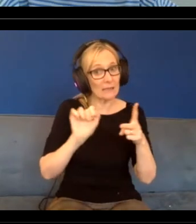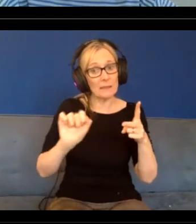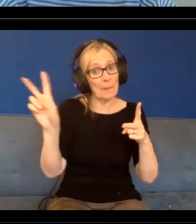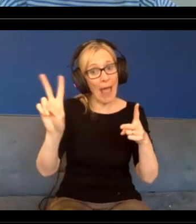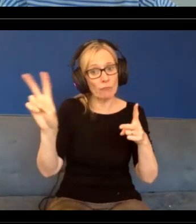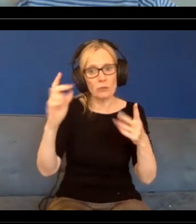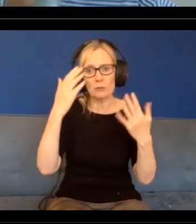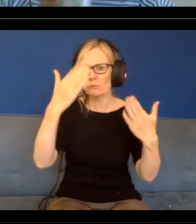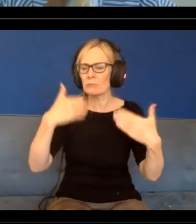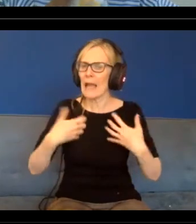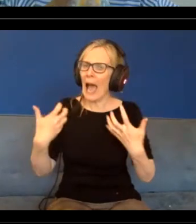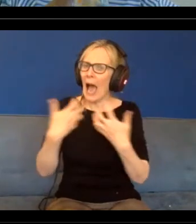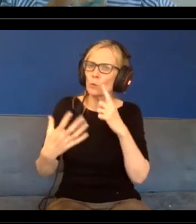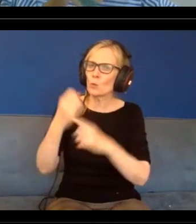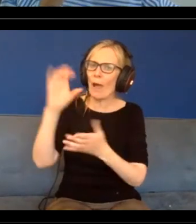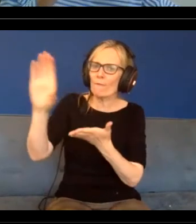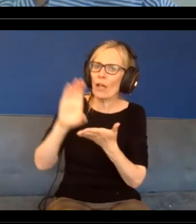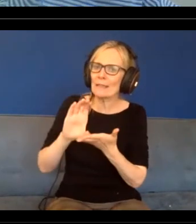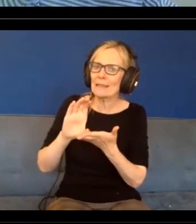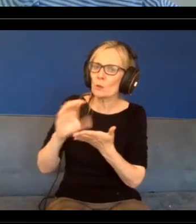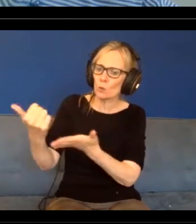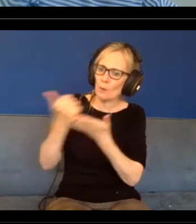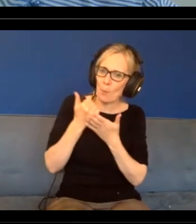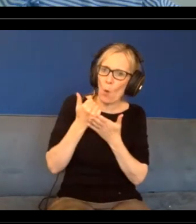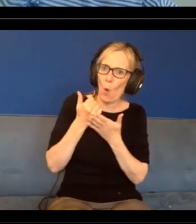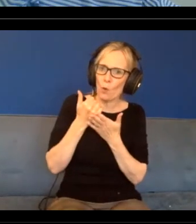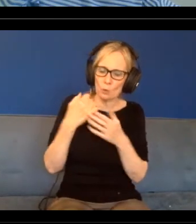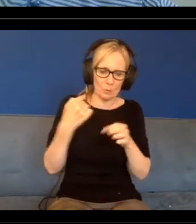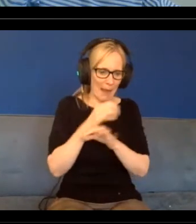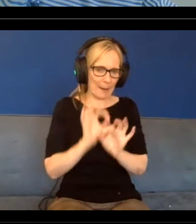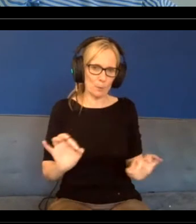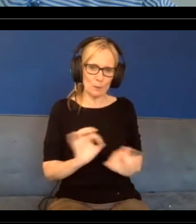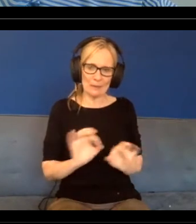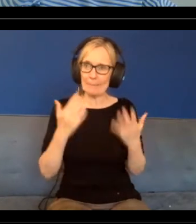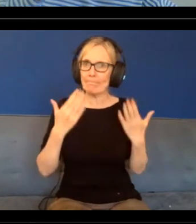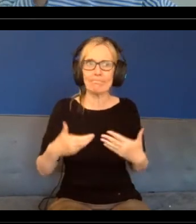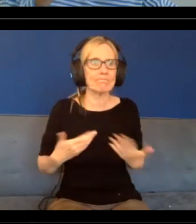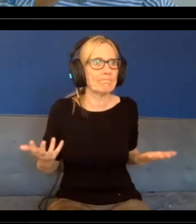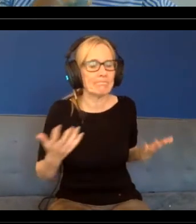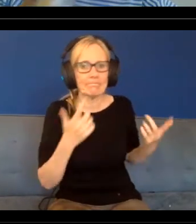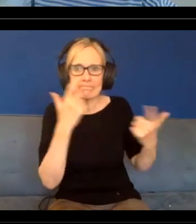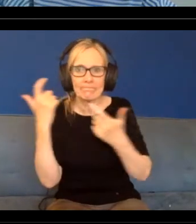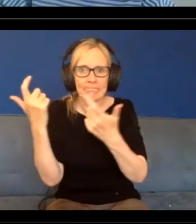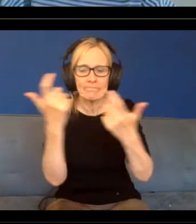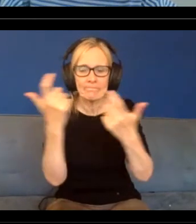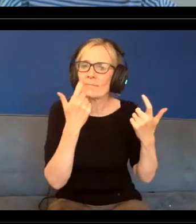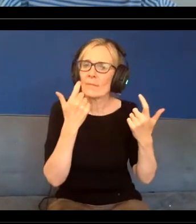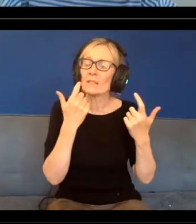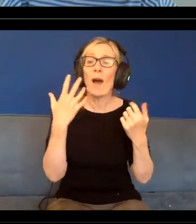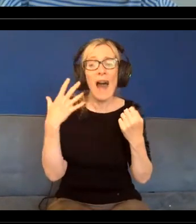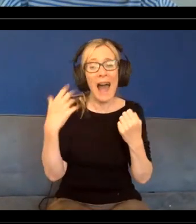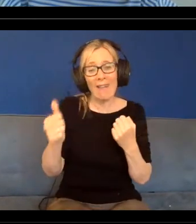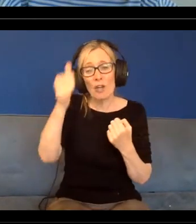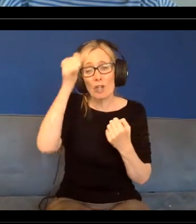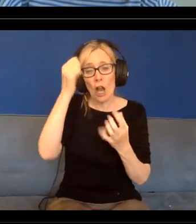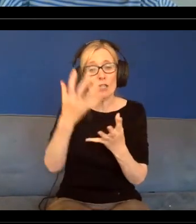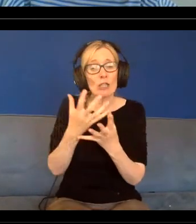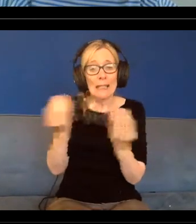funding to support their music, for example. So there's a huge kind of knowledge gap, and these figures are